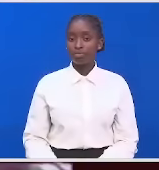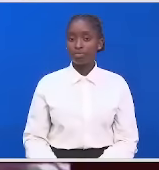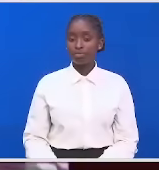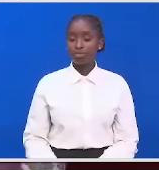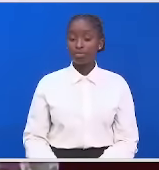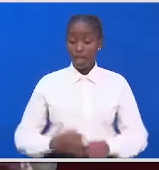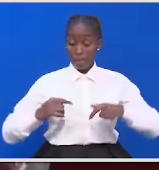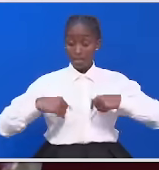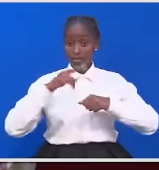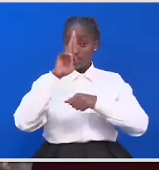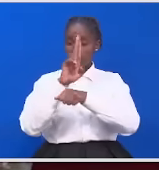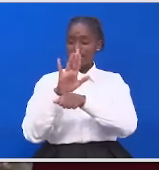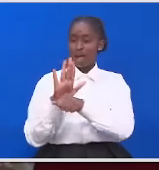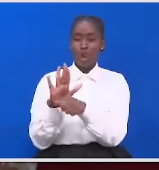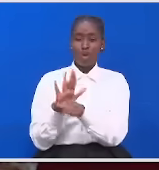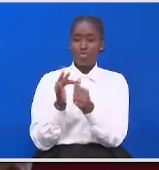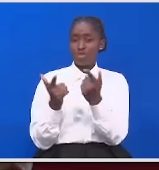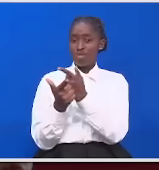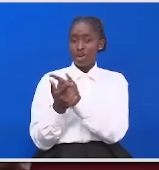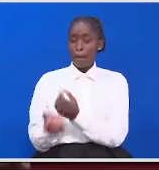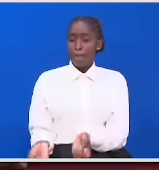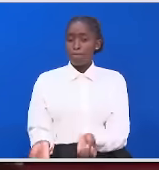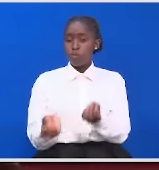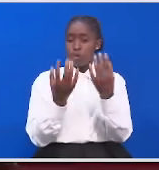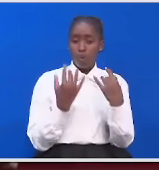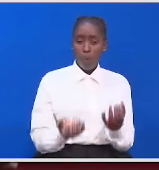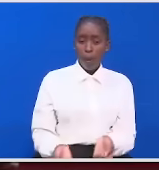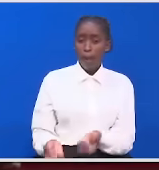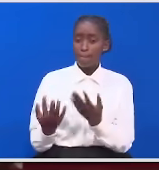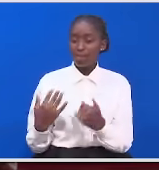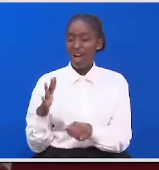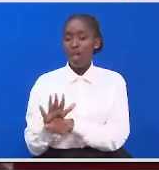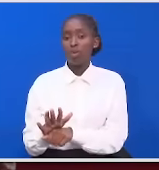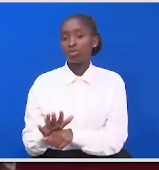so many stun grenade, a lot of them. In fact,